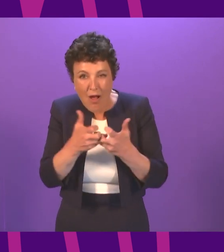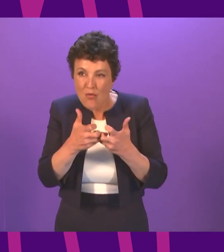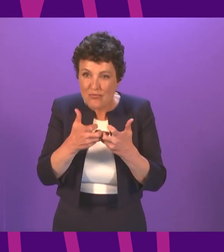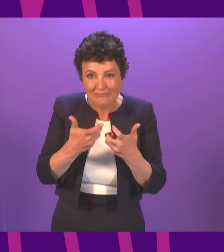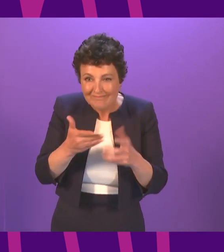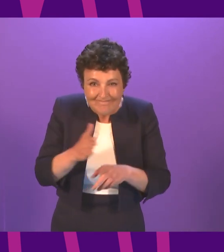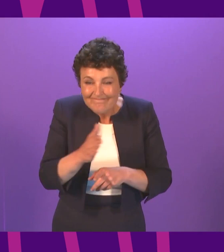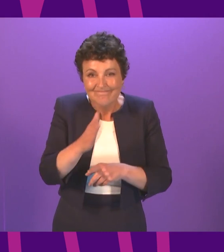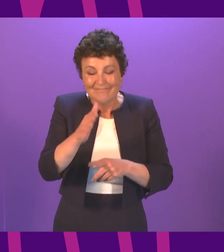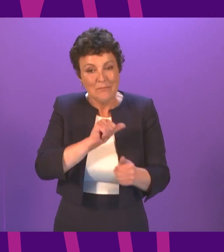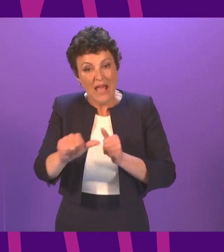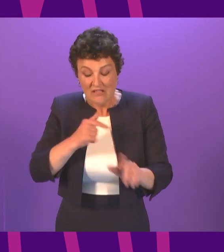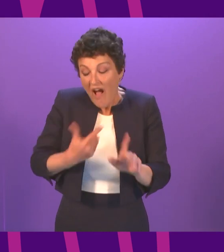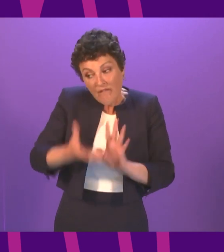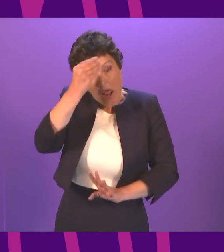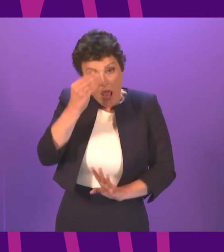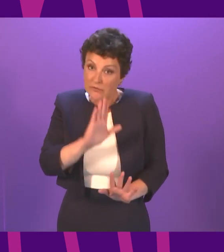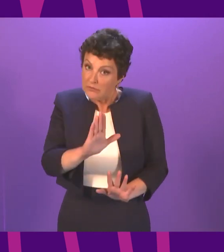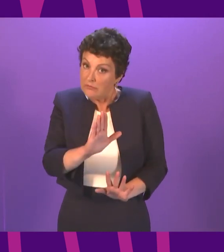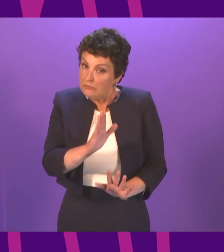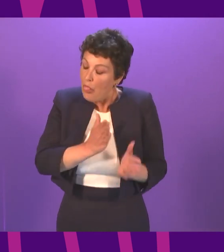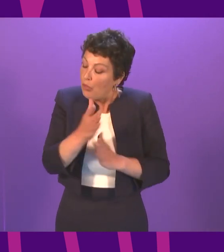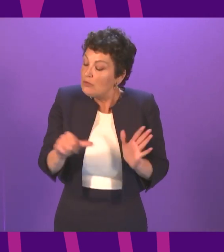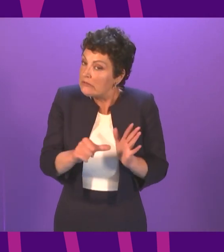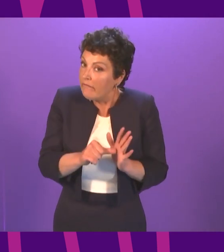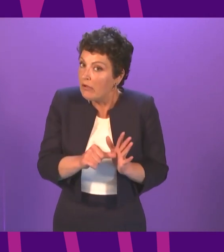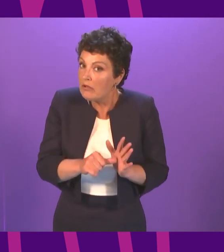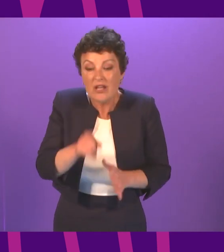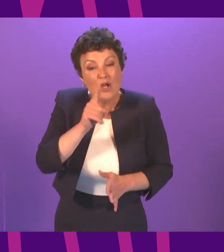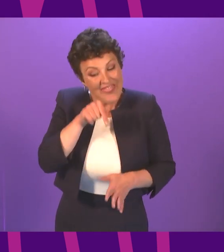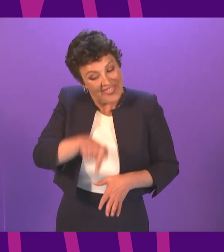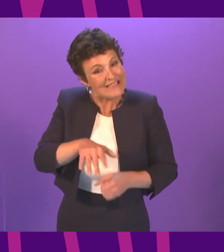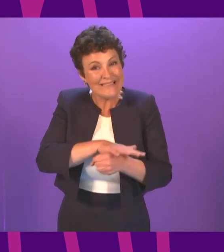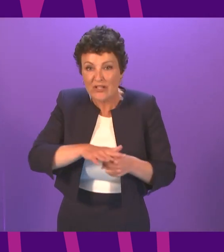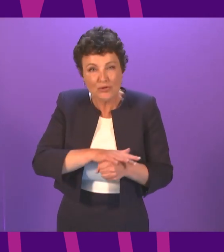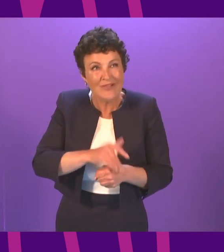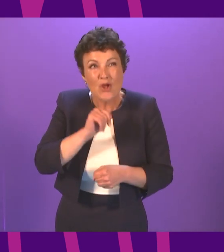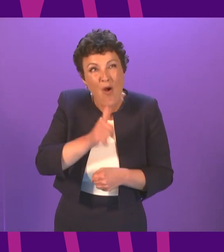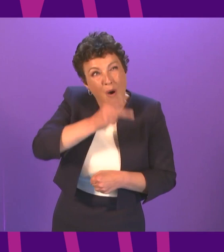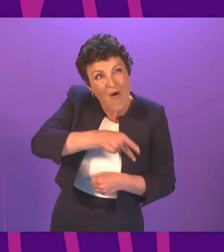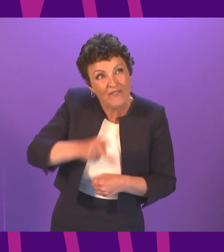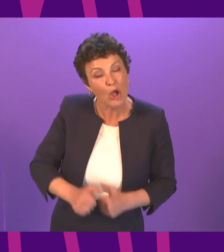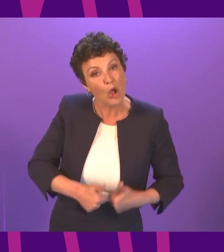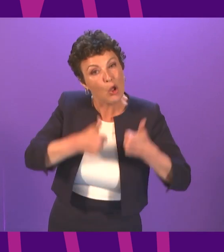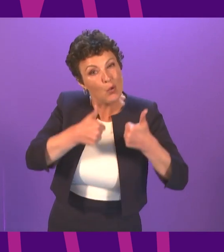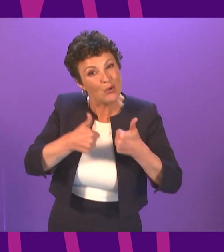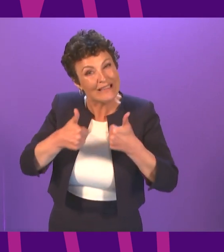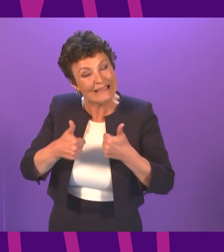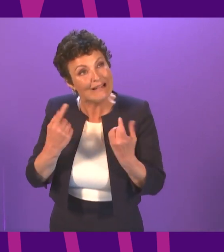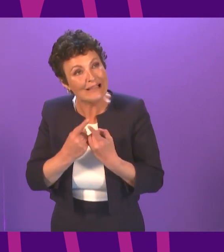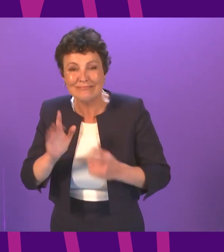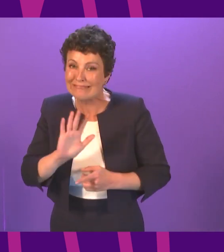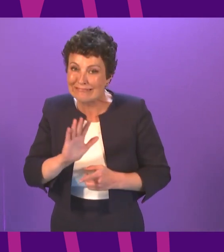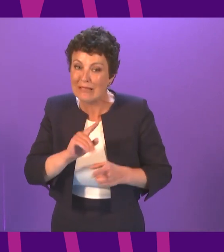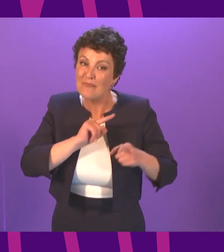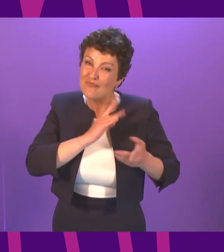hard way that in a situation like this, there are very few good outcomes, just more or less harmful